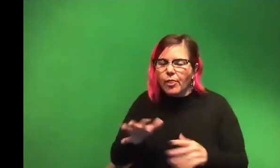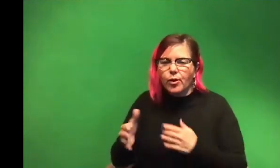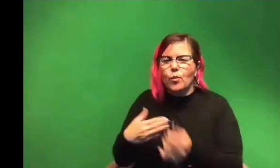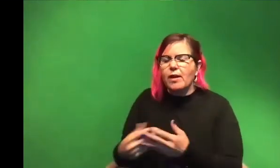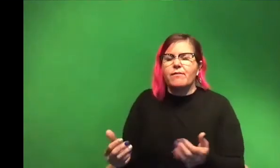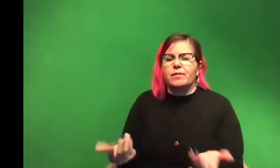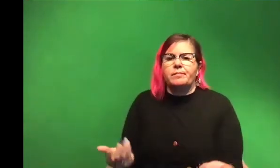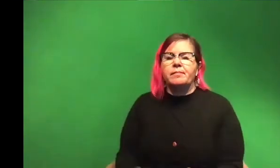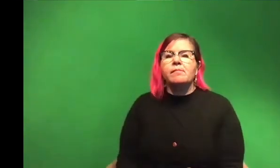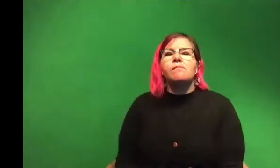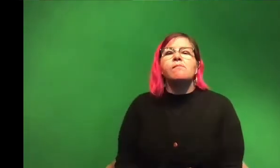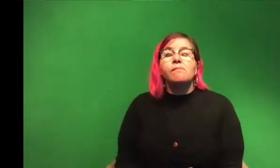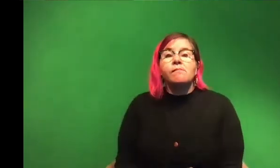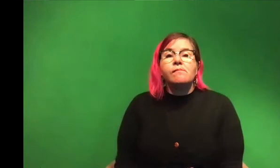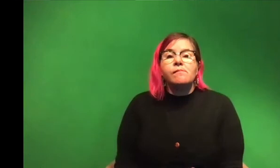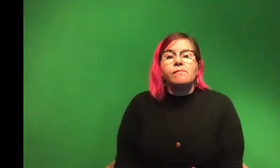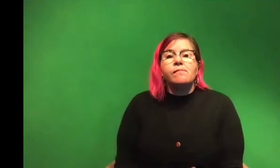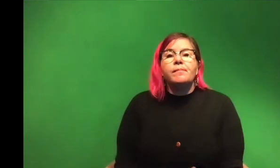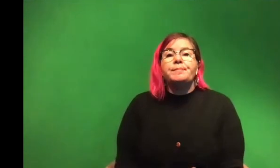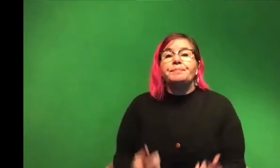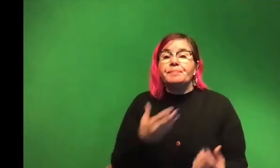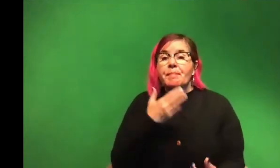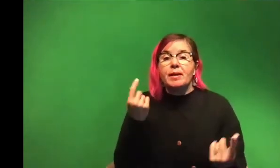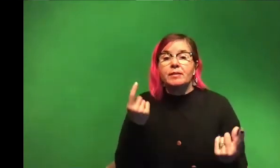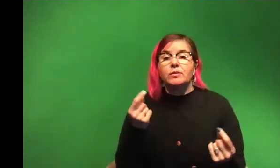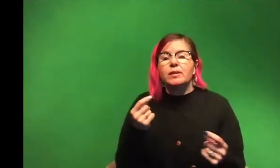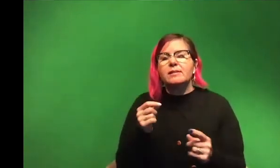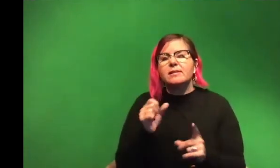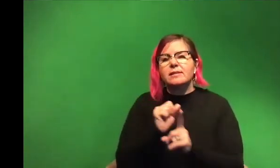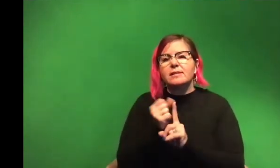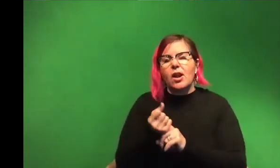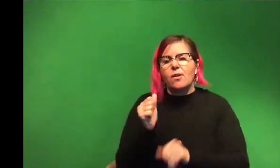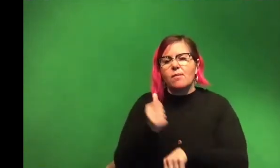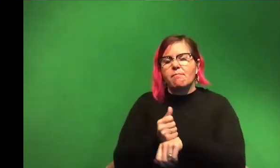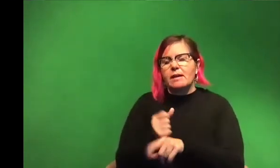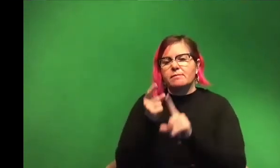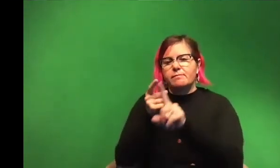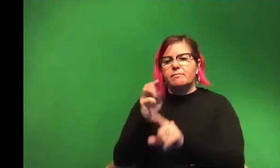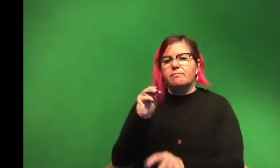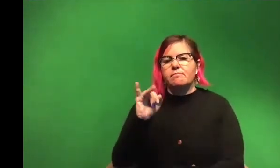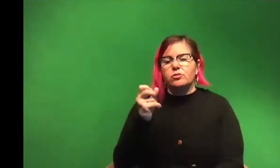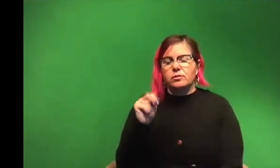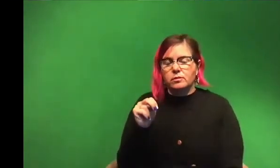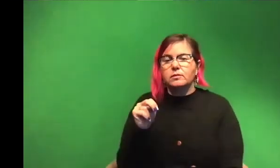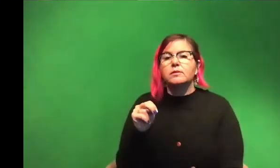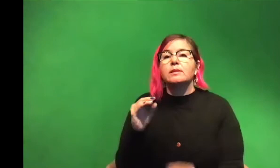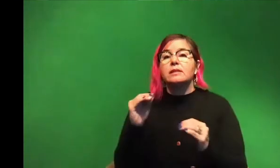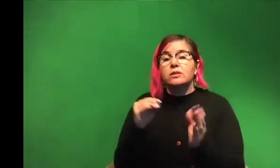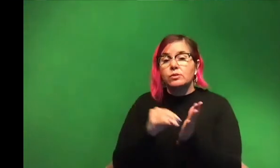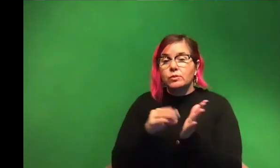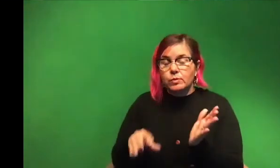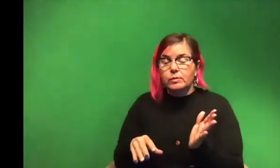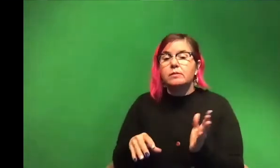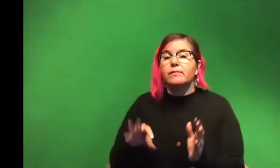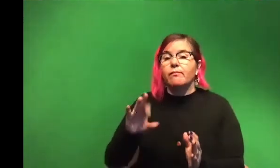the best things that we can do is work people through scenario-based missions. So we do teach students at Florida